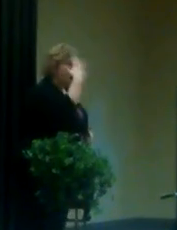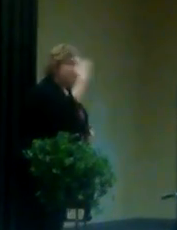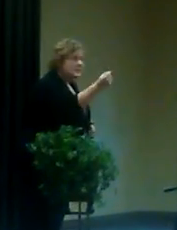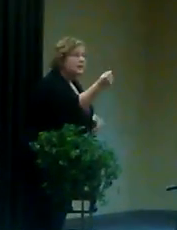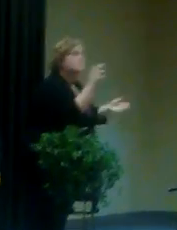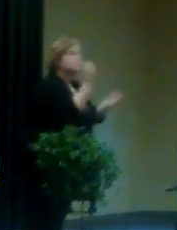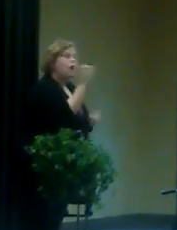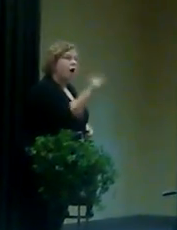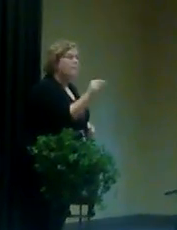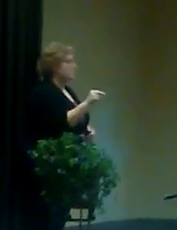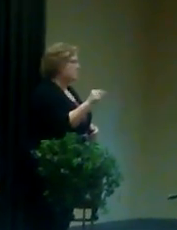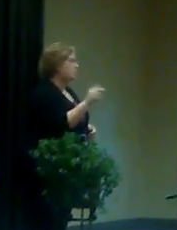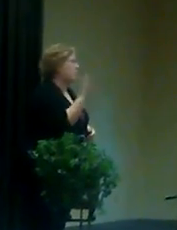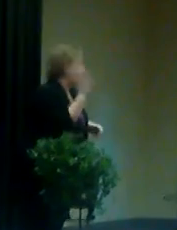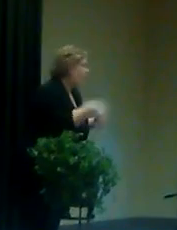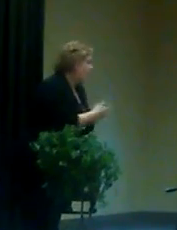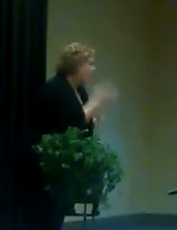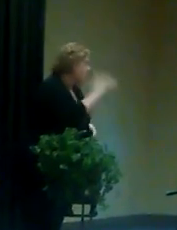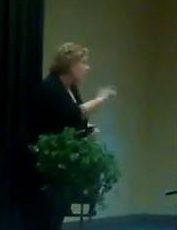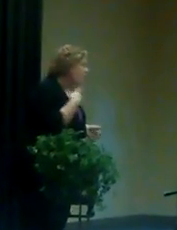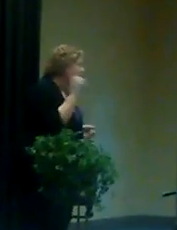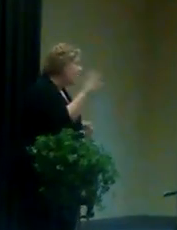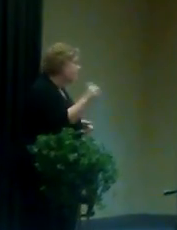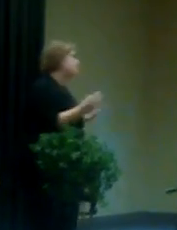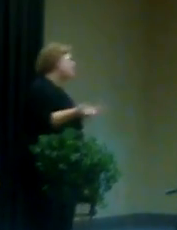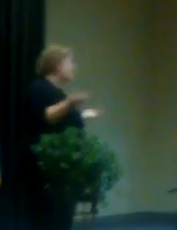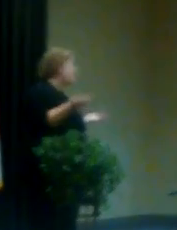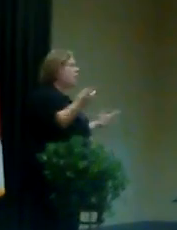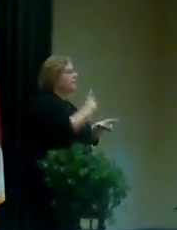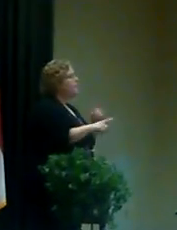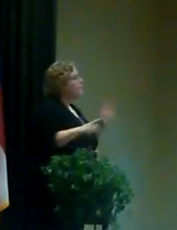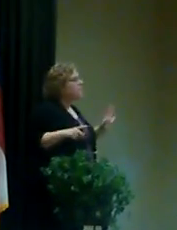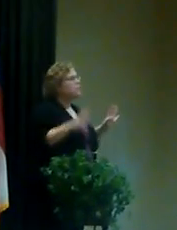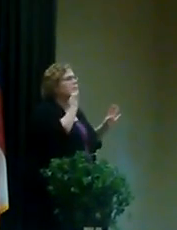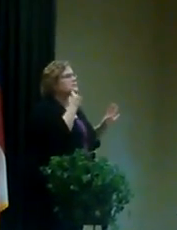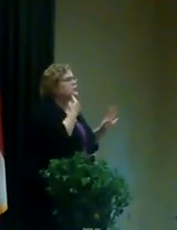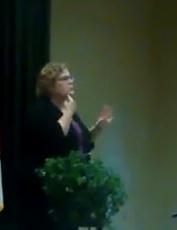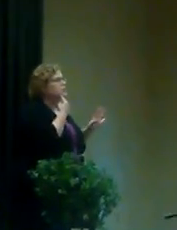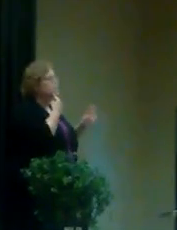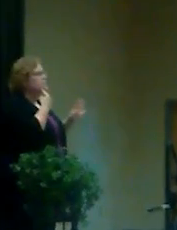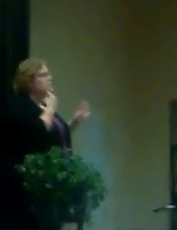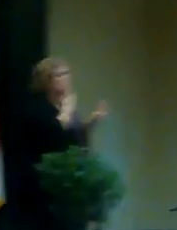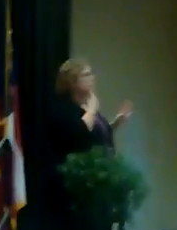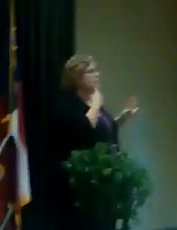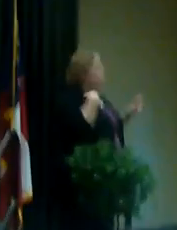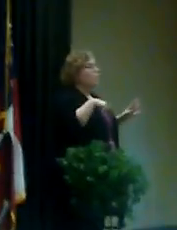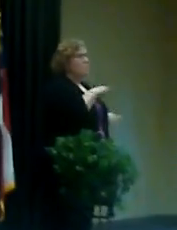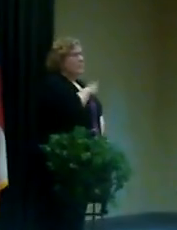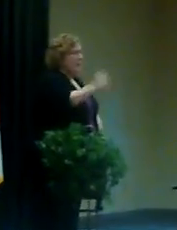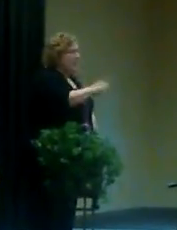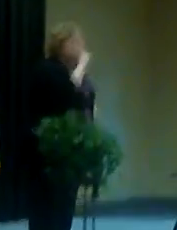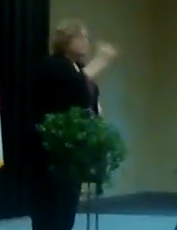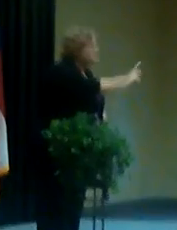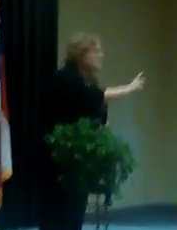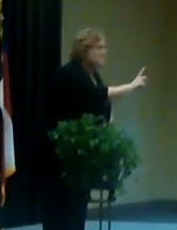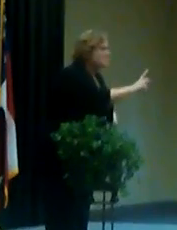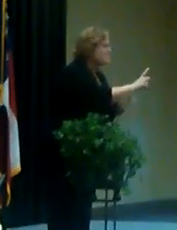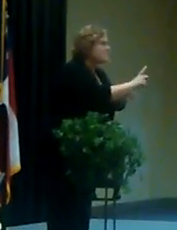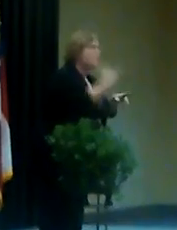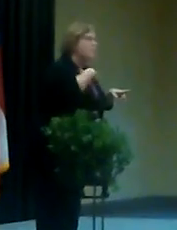So unfortunately, we've got to do a little bit more work. But on a serious note, We've got to be, as Democrats,